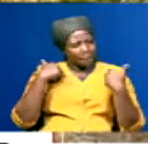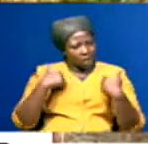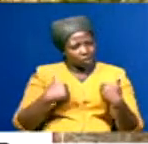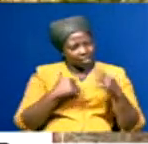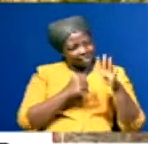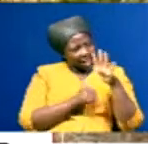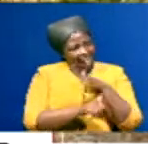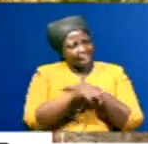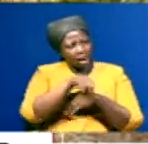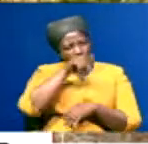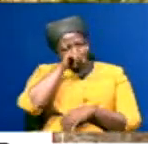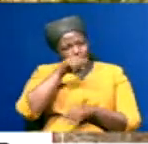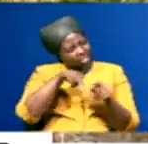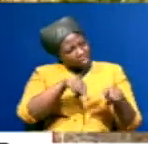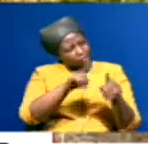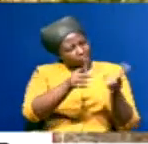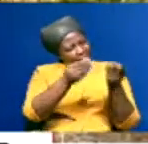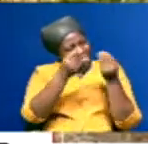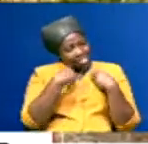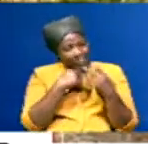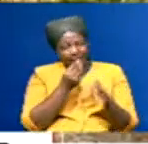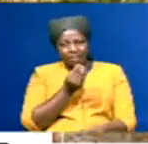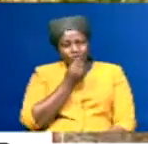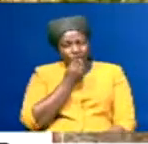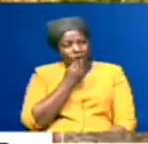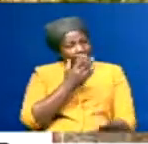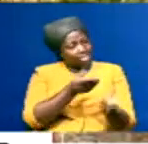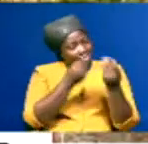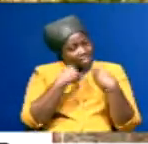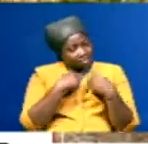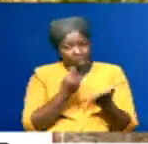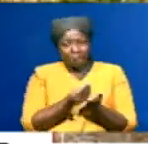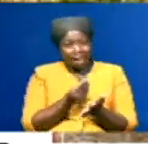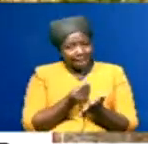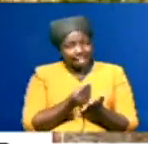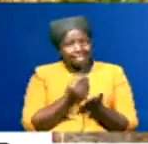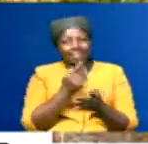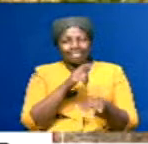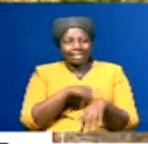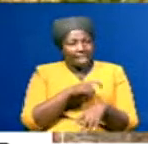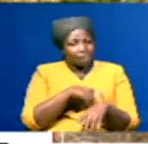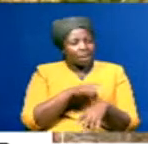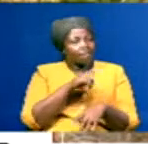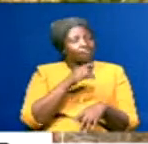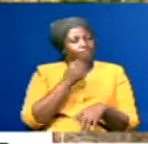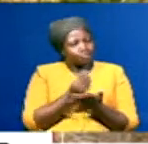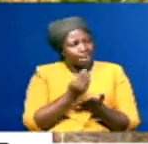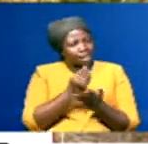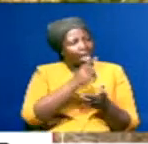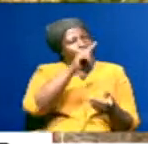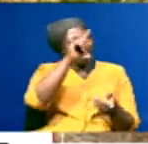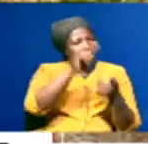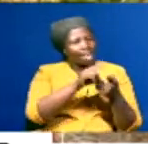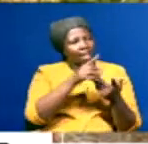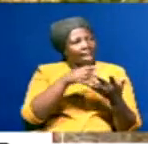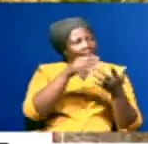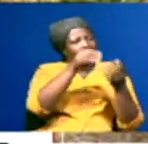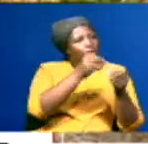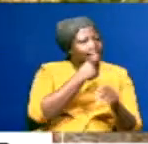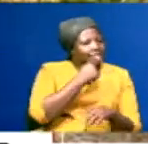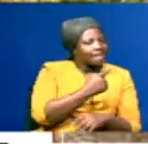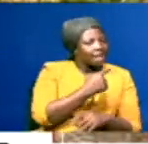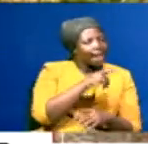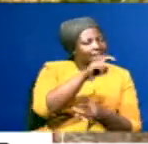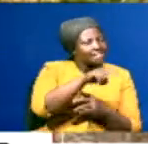were the people who were feeding me. They would give me money. When I finished my money, I go to tell them I need some more